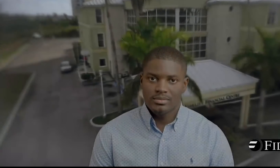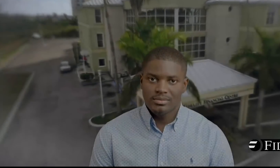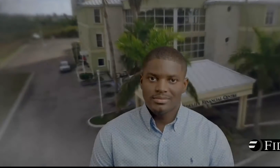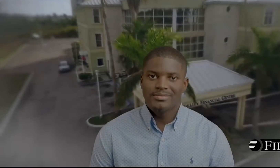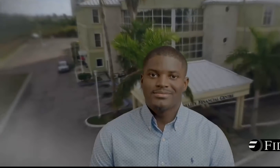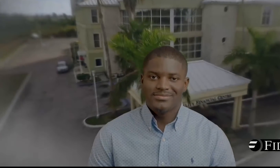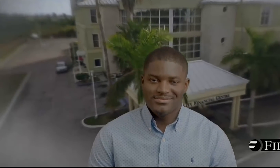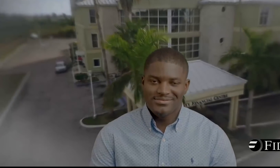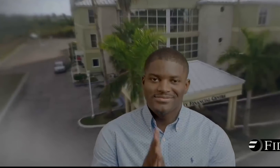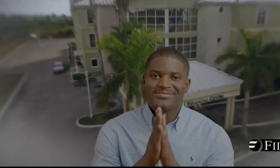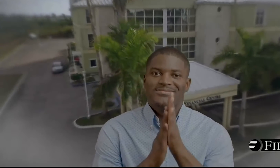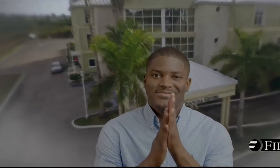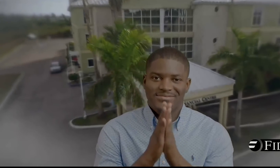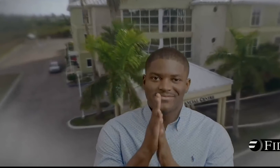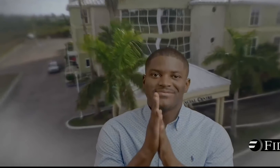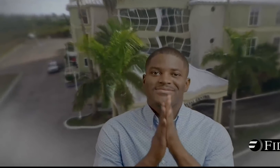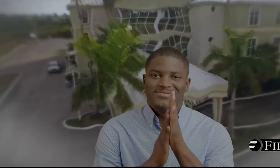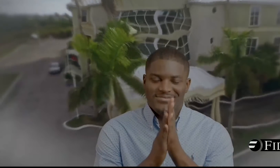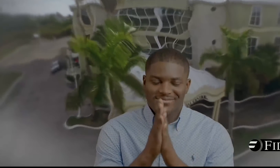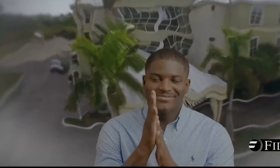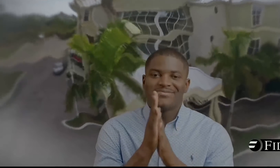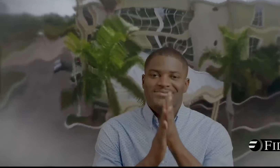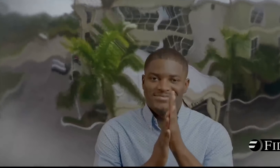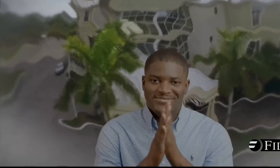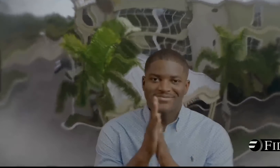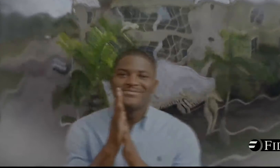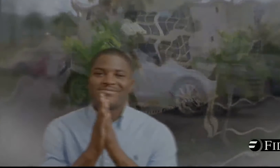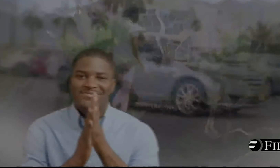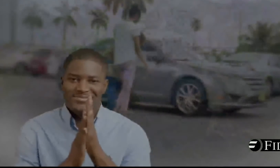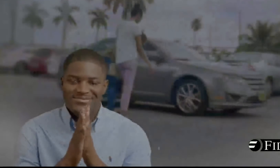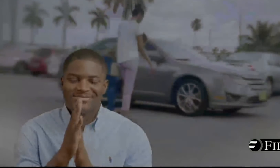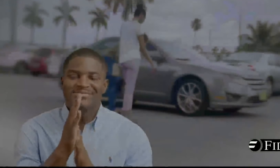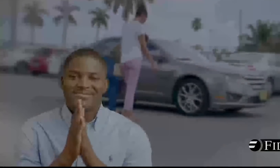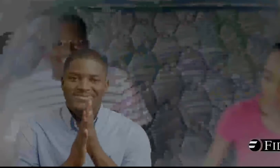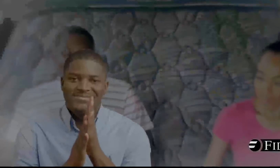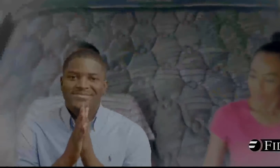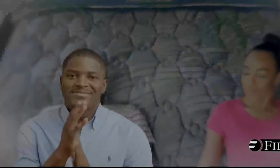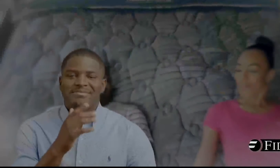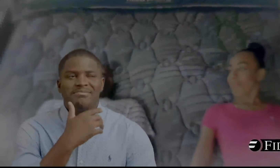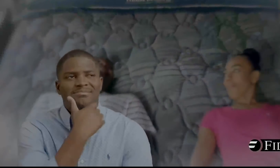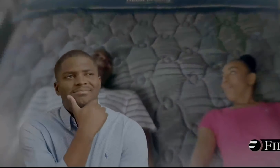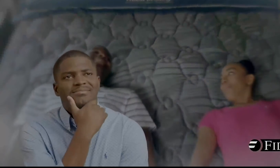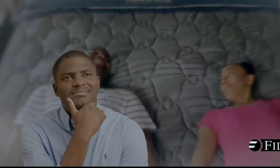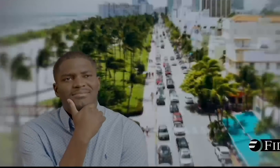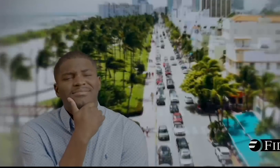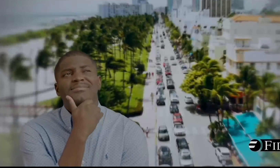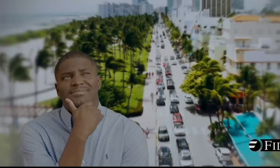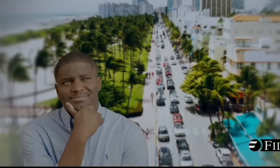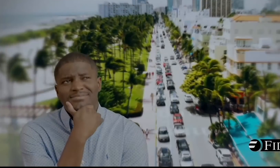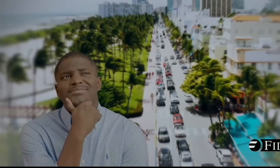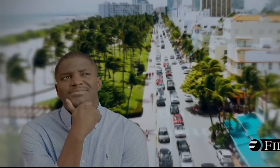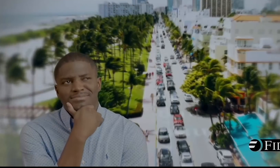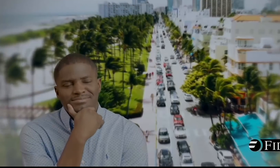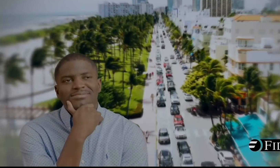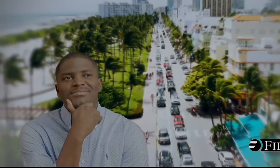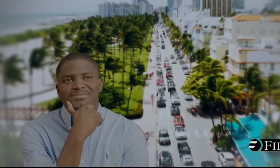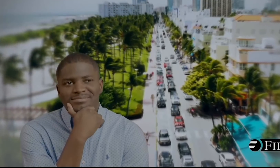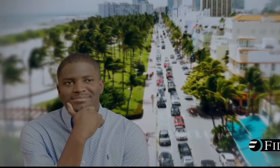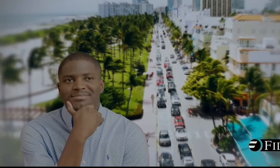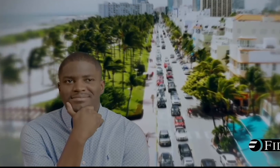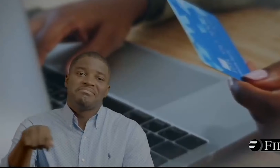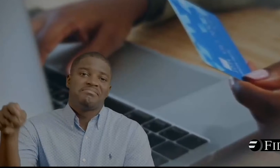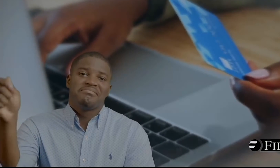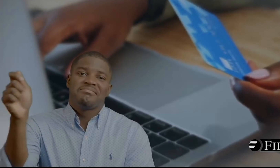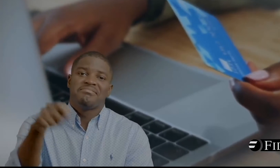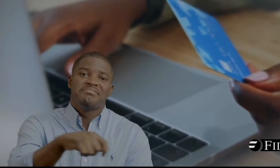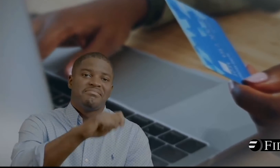To think of the bank as my personal ATM machine. If I wanted a new car, new furniture, a weekend trip to Miami, no